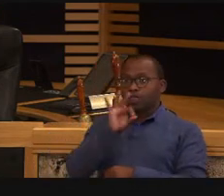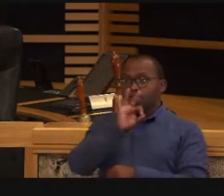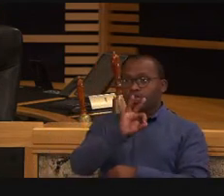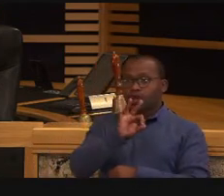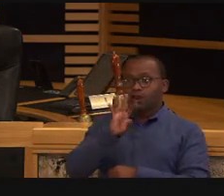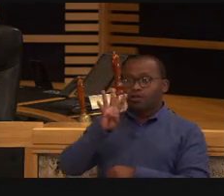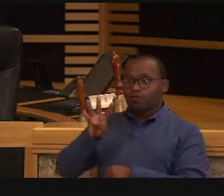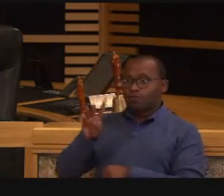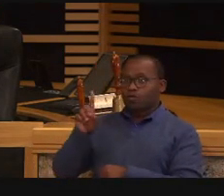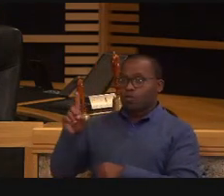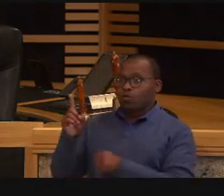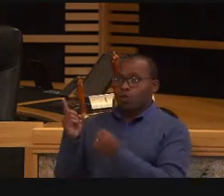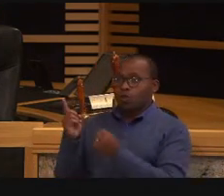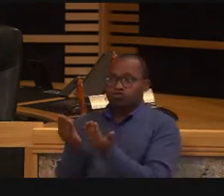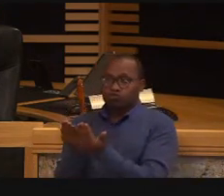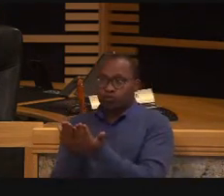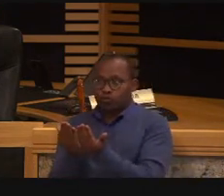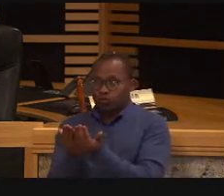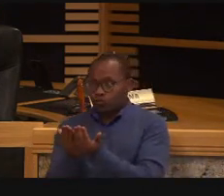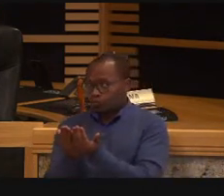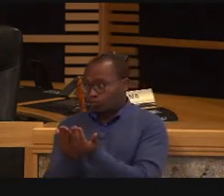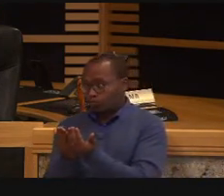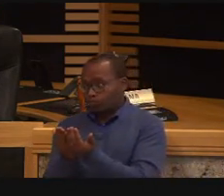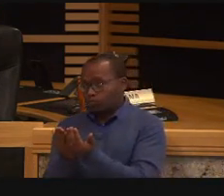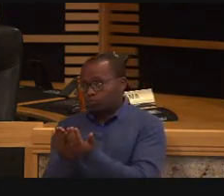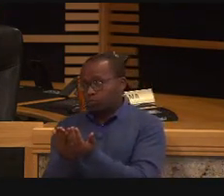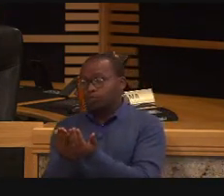Out of that 341 schools,